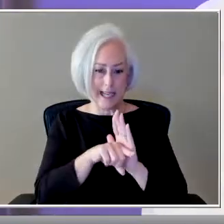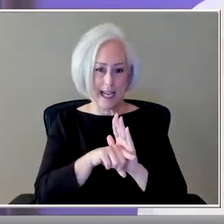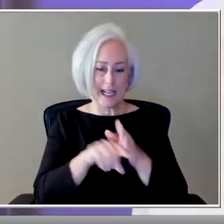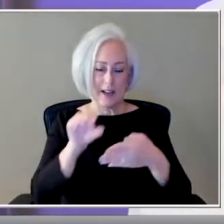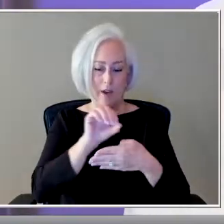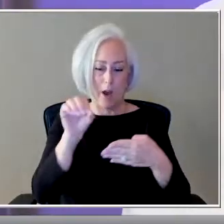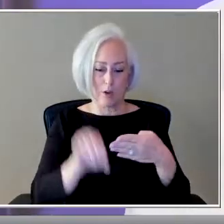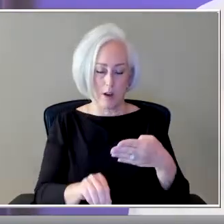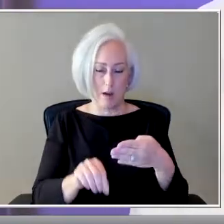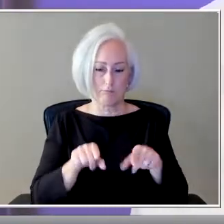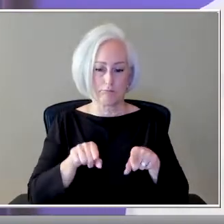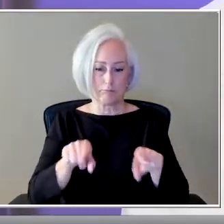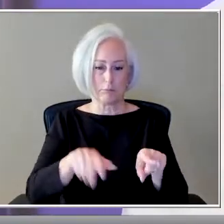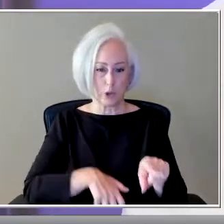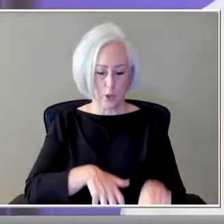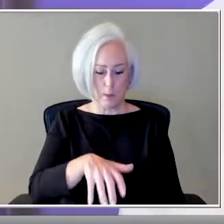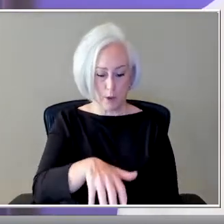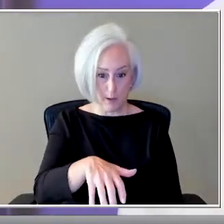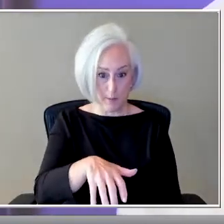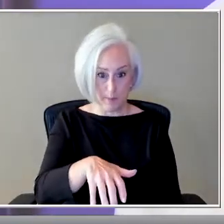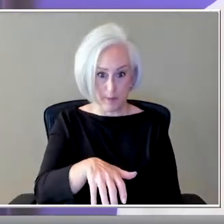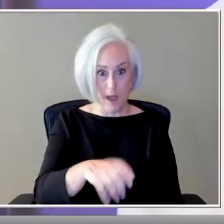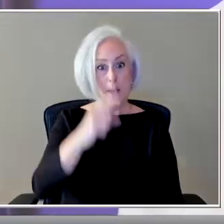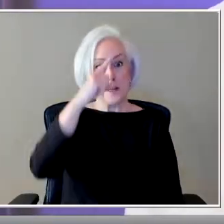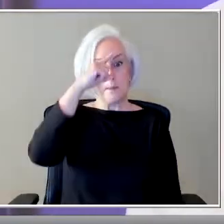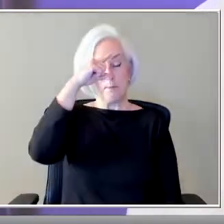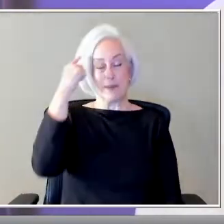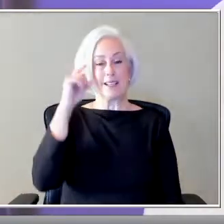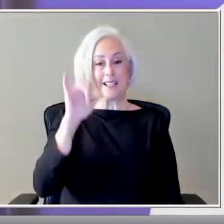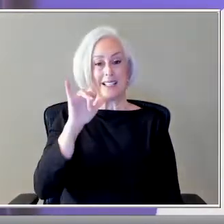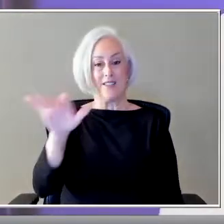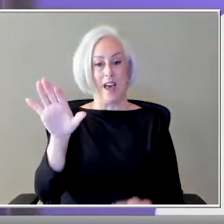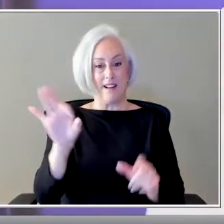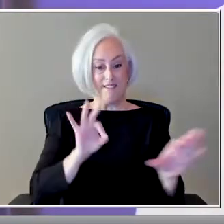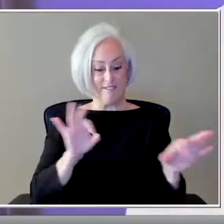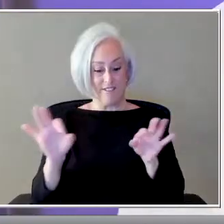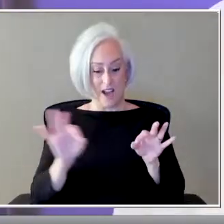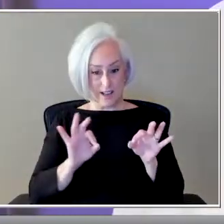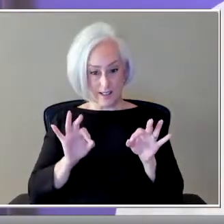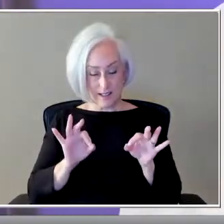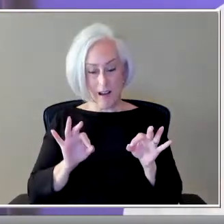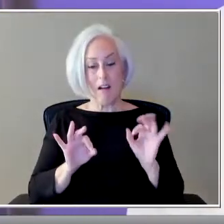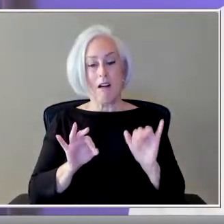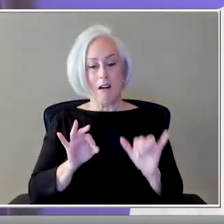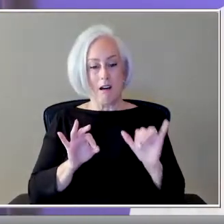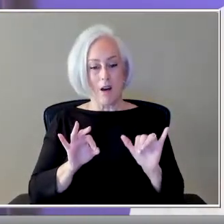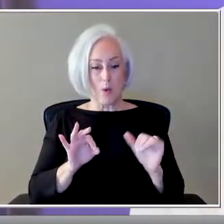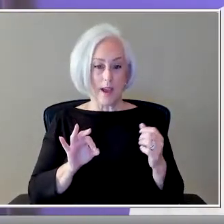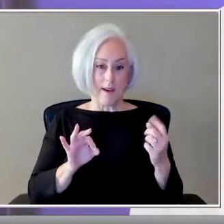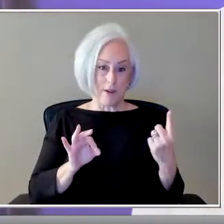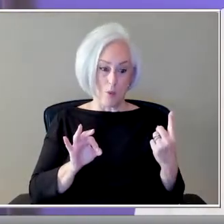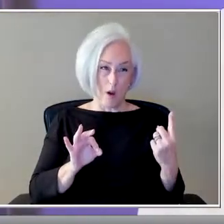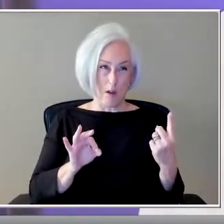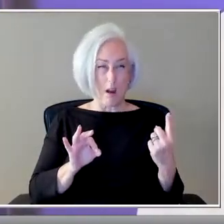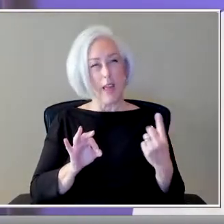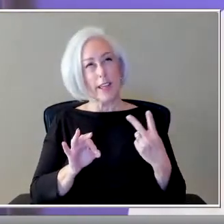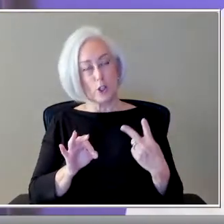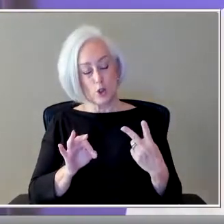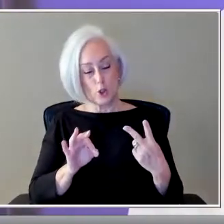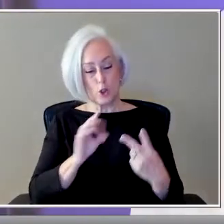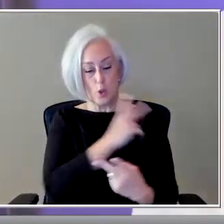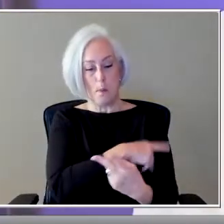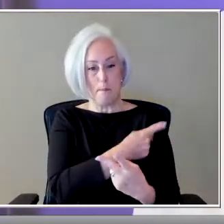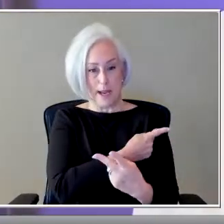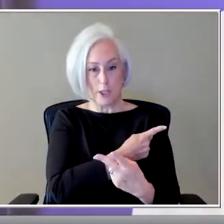of that, we've subsequently had at least one other patient, maybe two others that we've treated together,